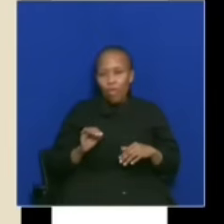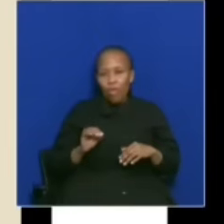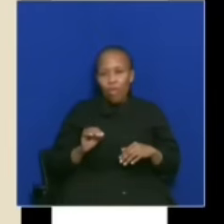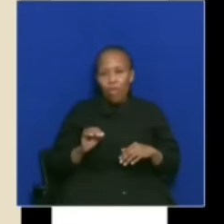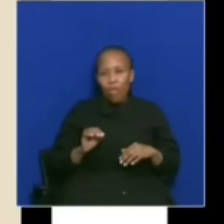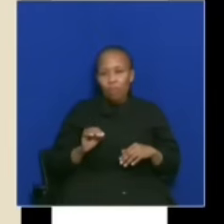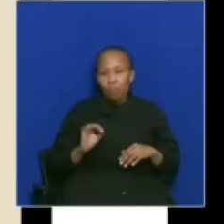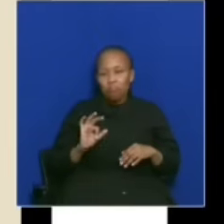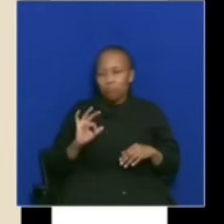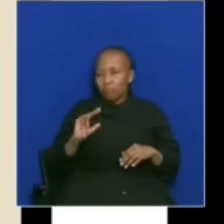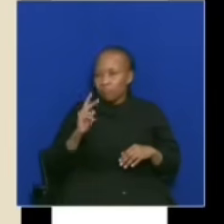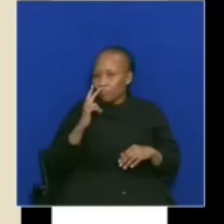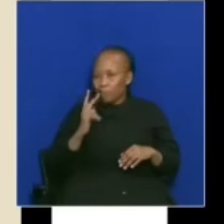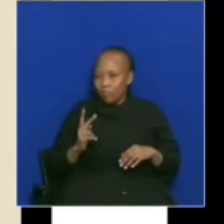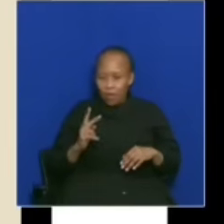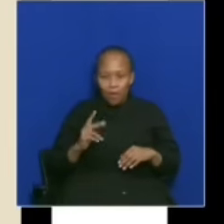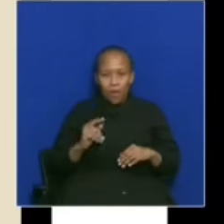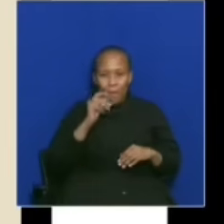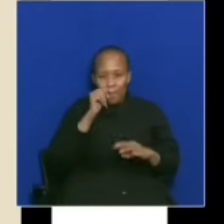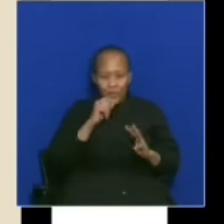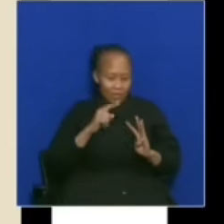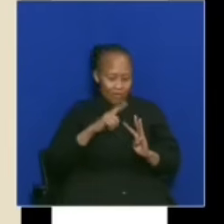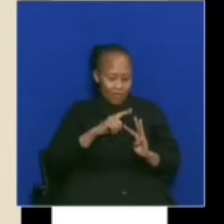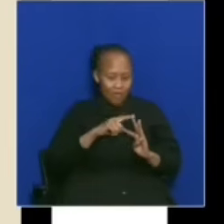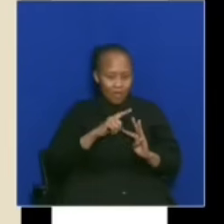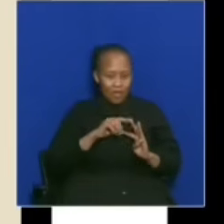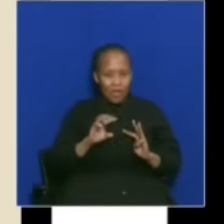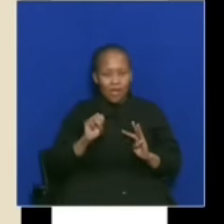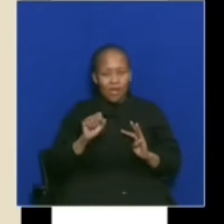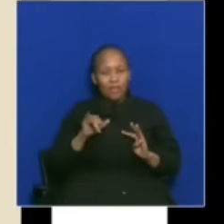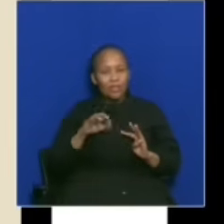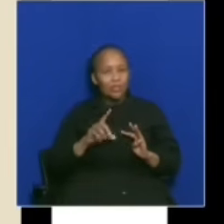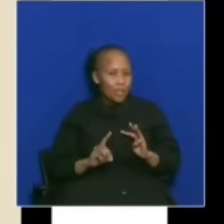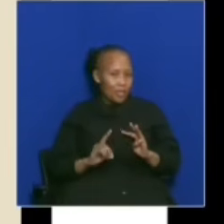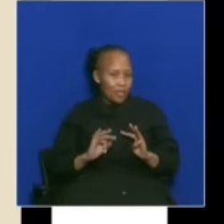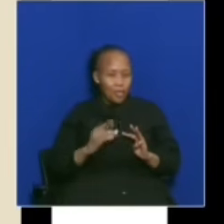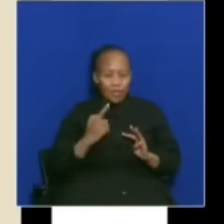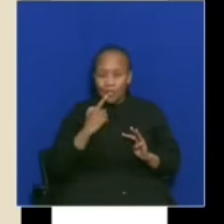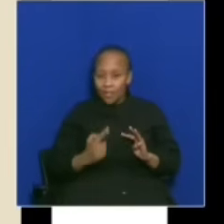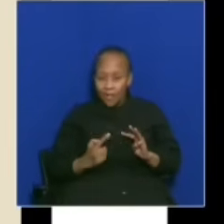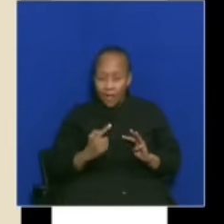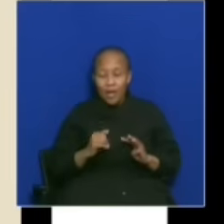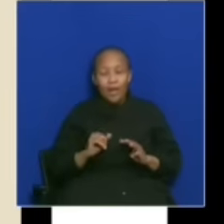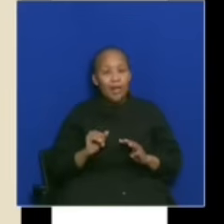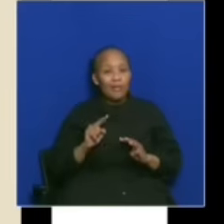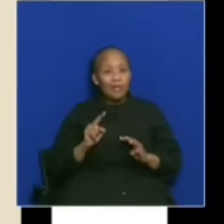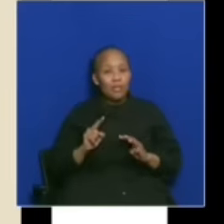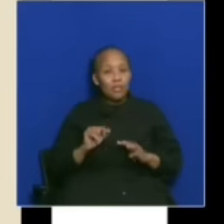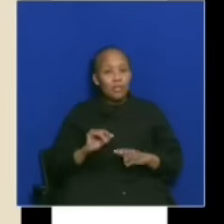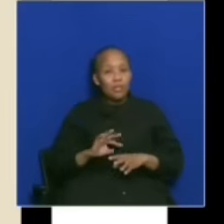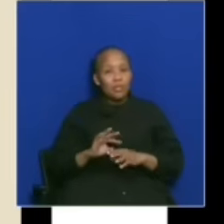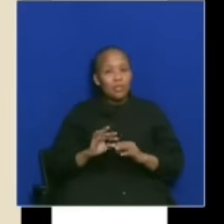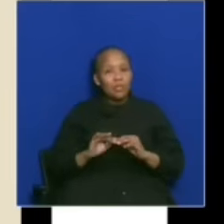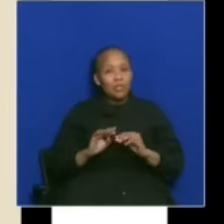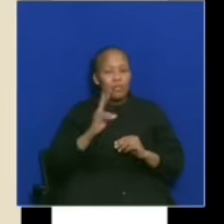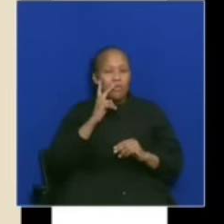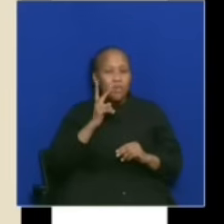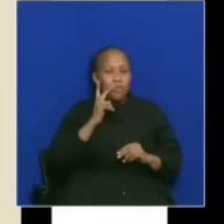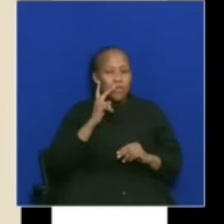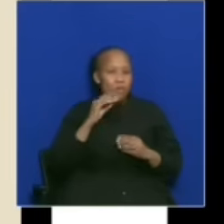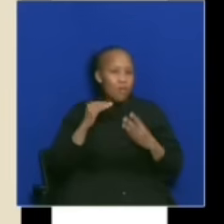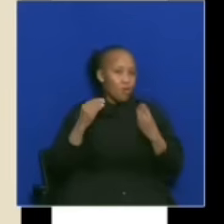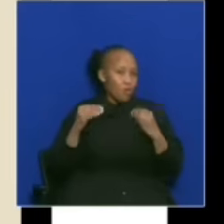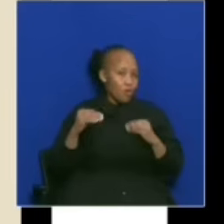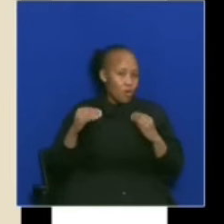Mr. Sayed wouldn't presumably object to. It says brands belonging to Gold Leaf Tobacco Corporation are winning the illegal price war, with